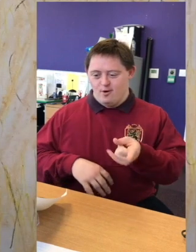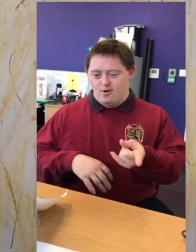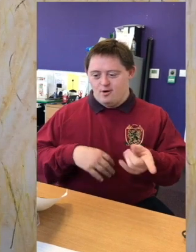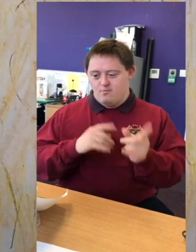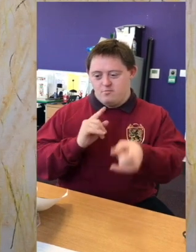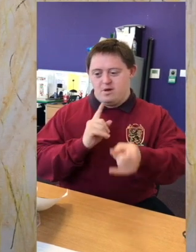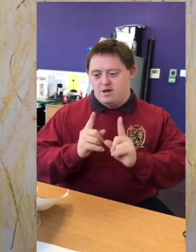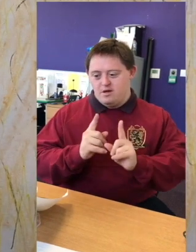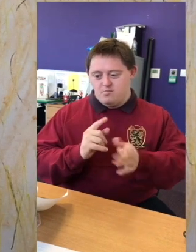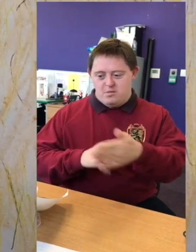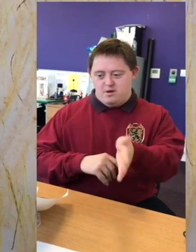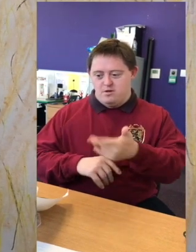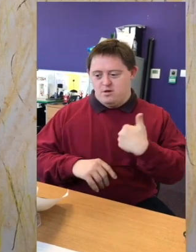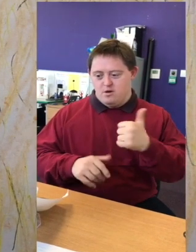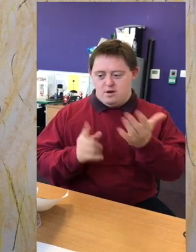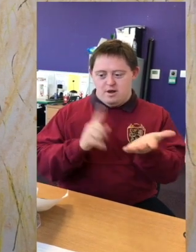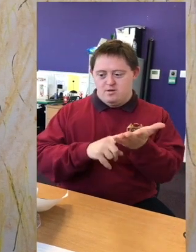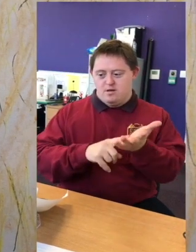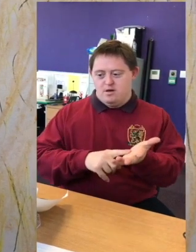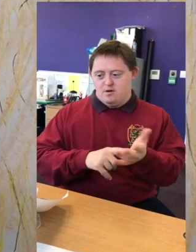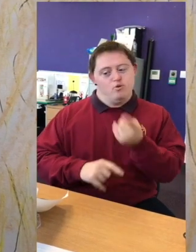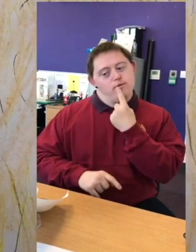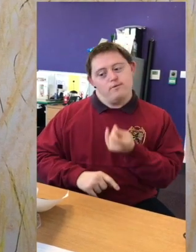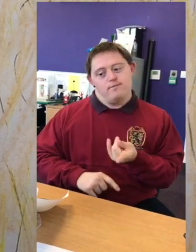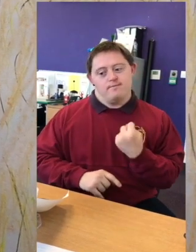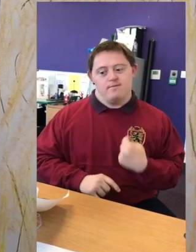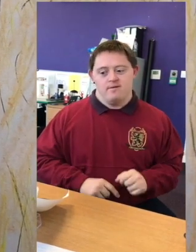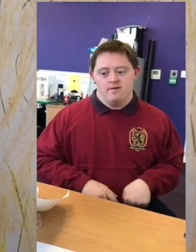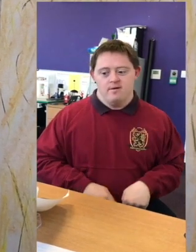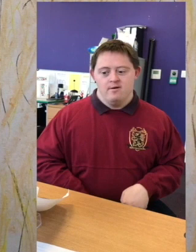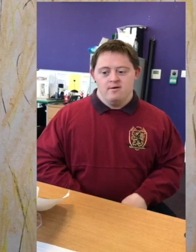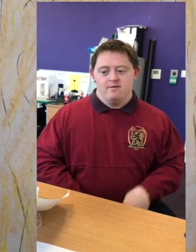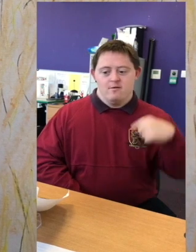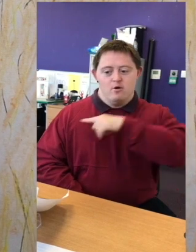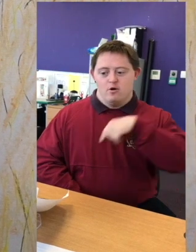Once met a maiden, a legend I am told.